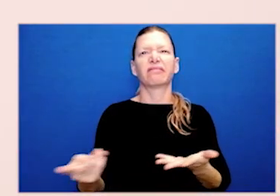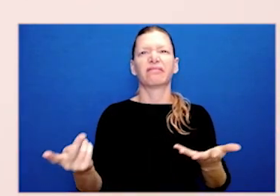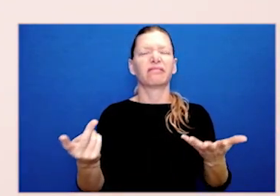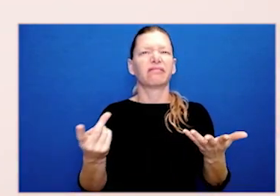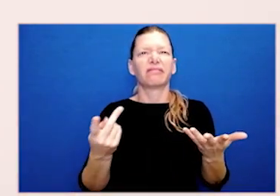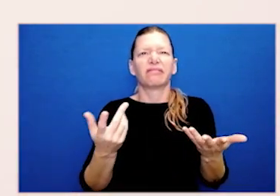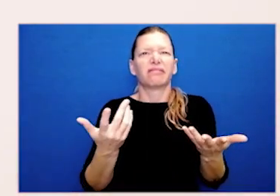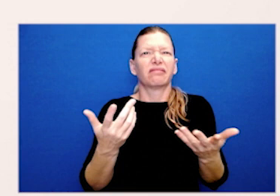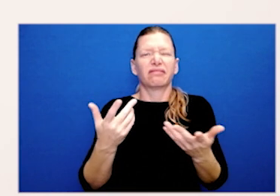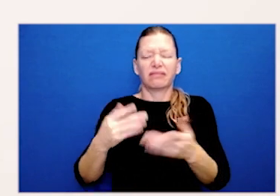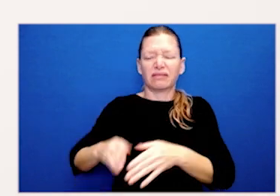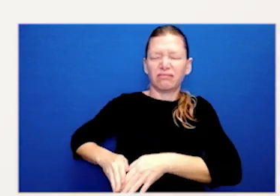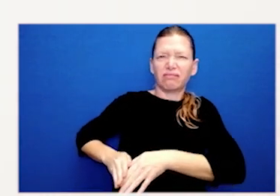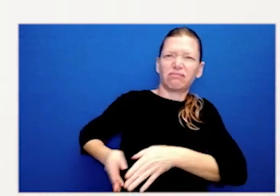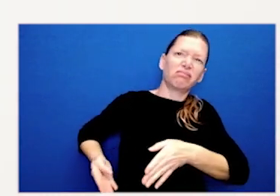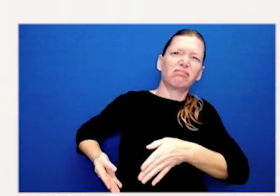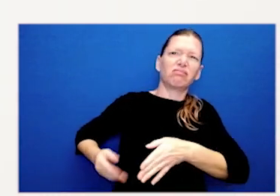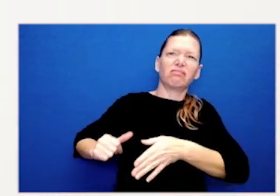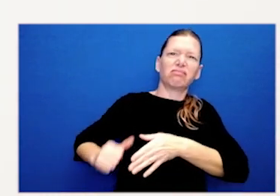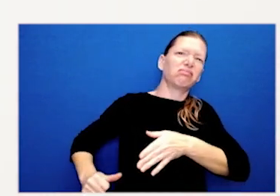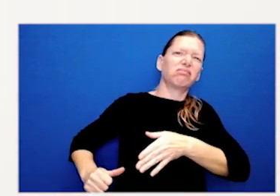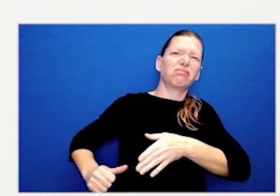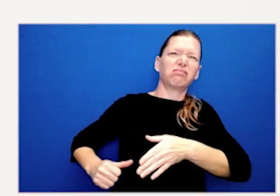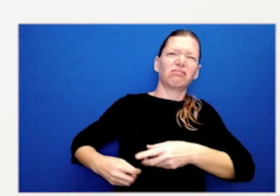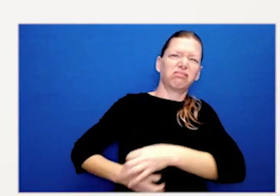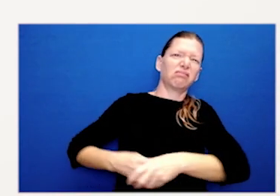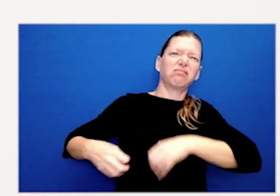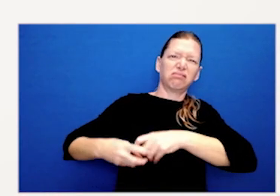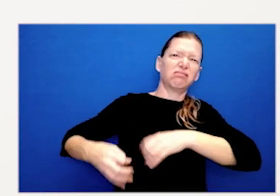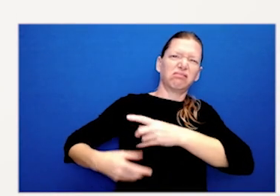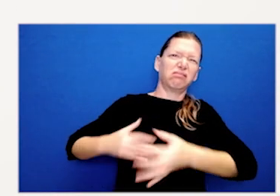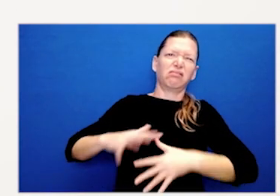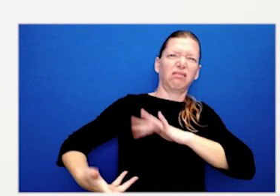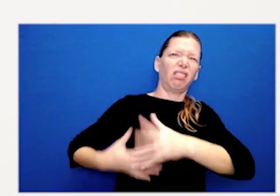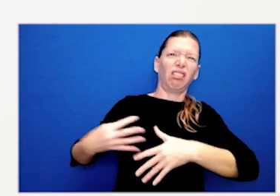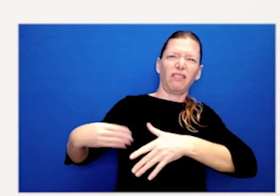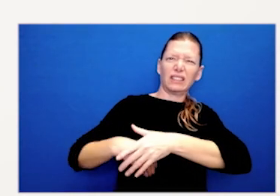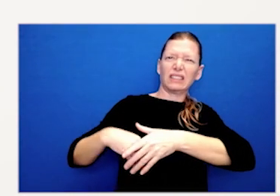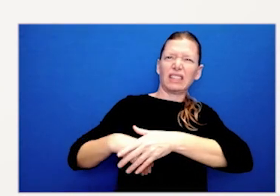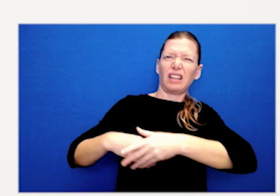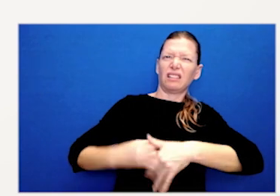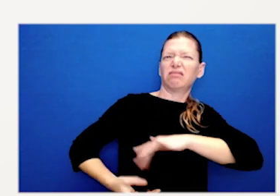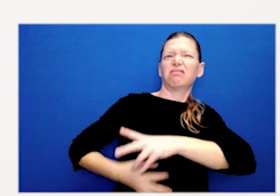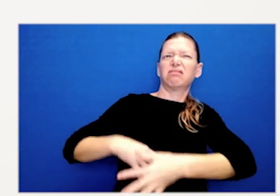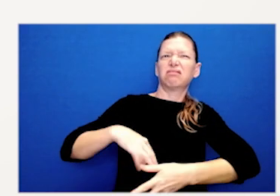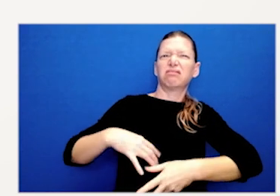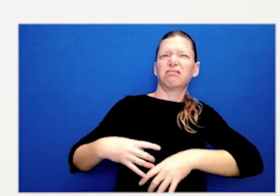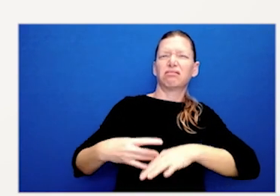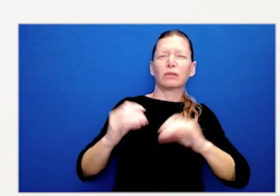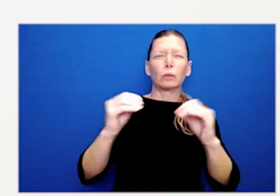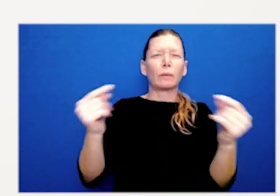enough nuance of being split open sideways, shuffled around, fondled from the